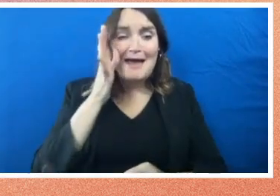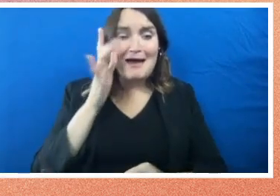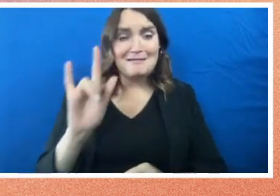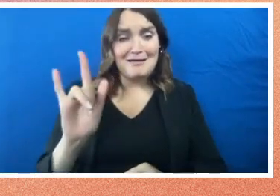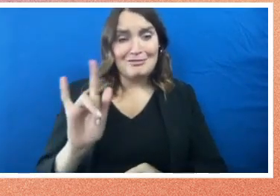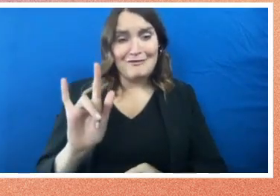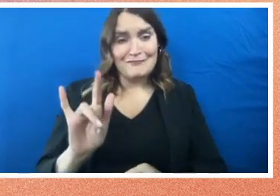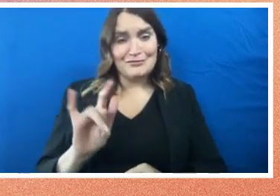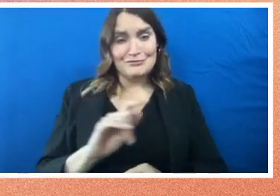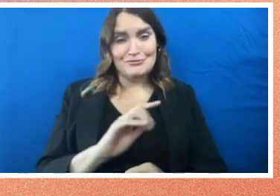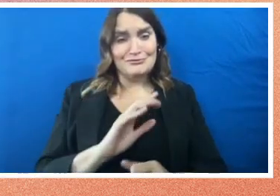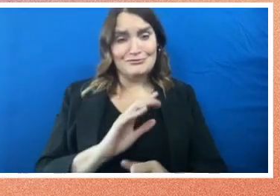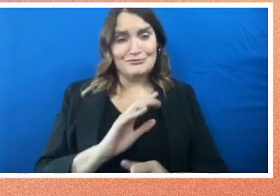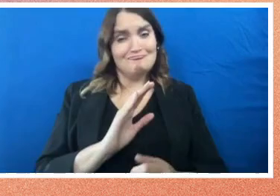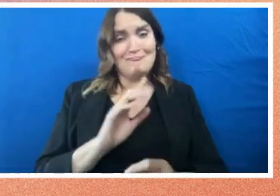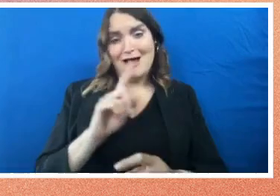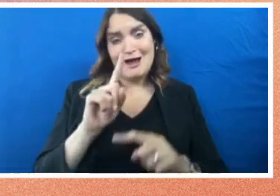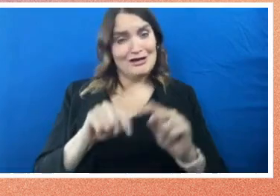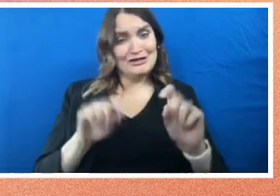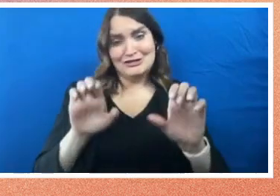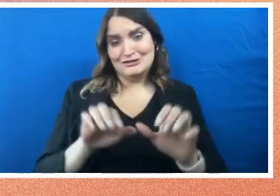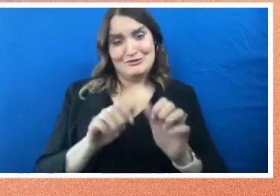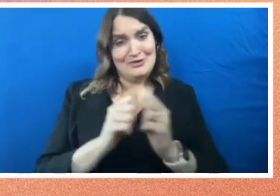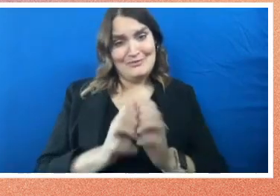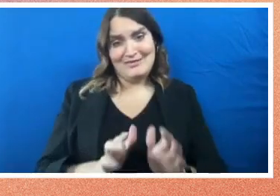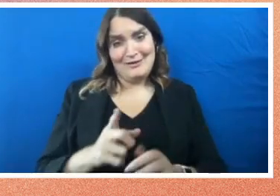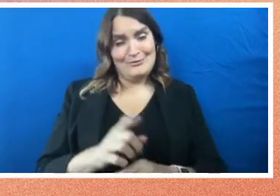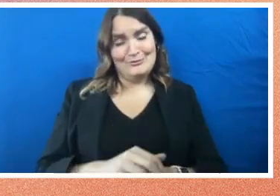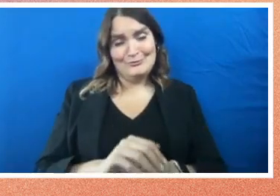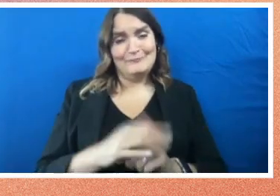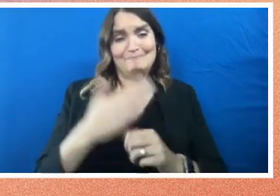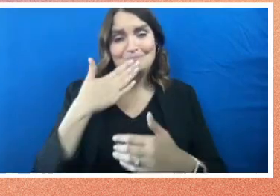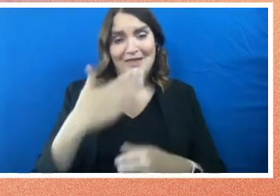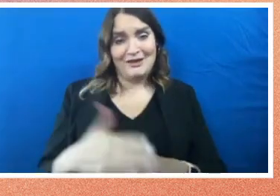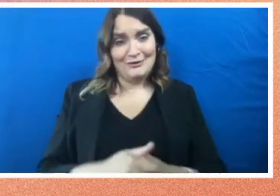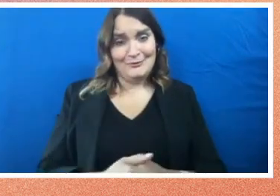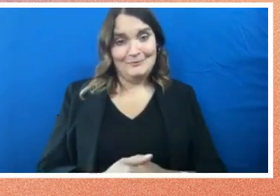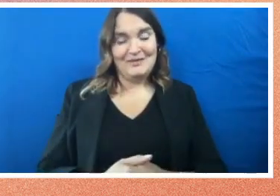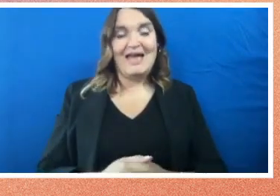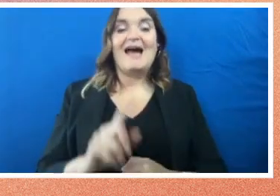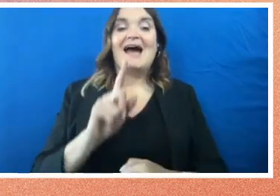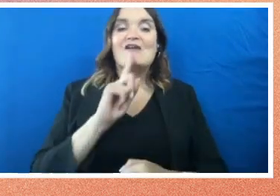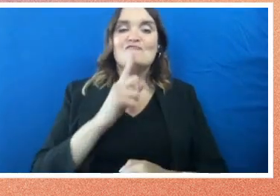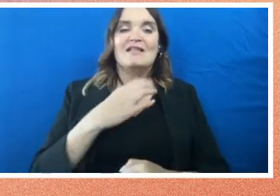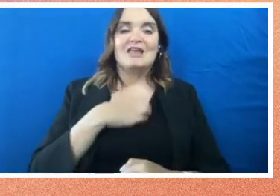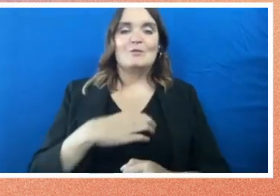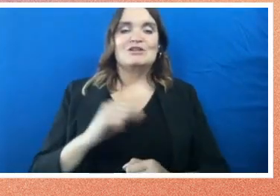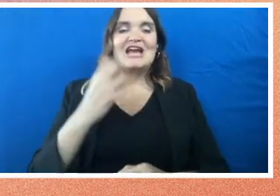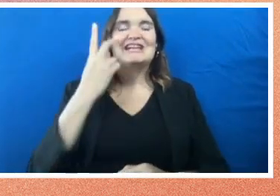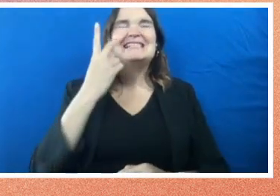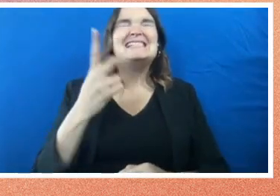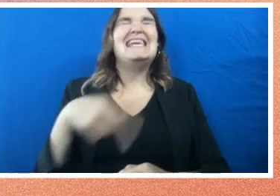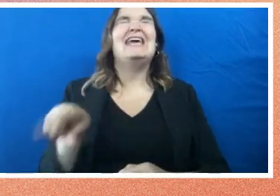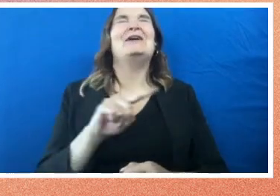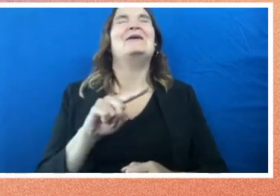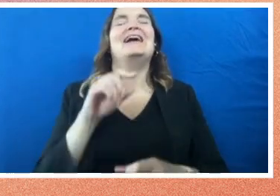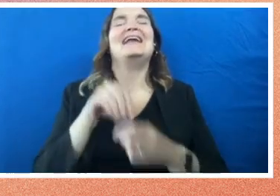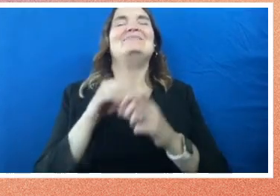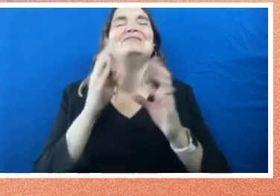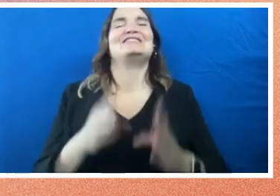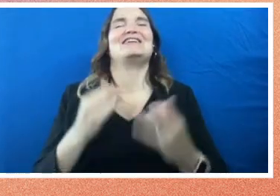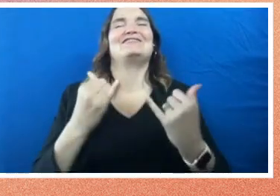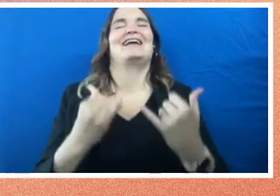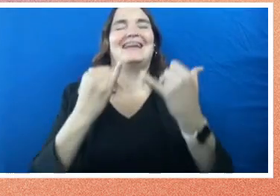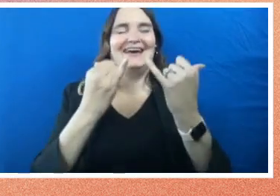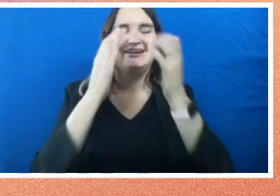to do any of this without you. So thank you. Oh, I really do wish I could see you all in person right now,